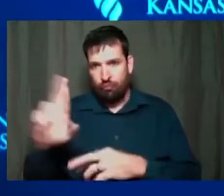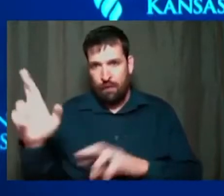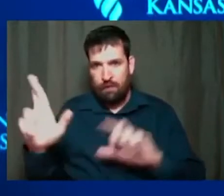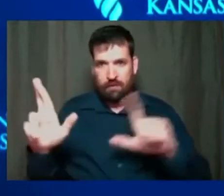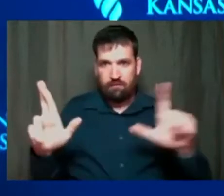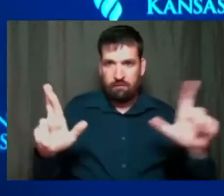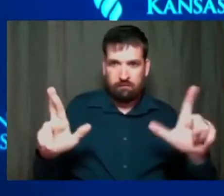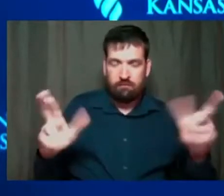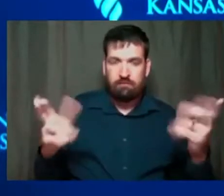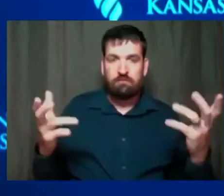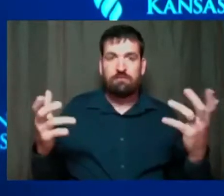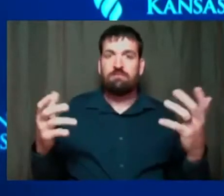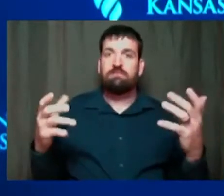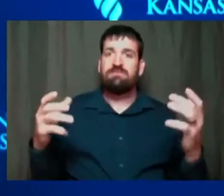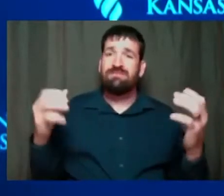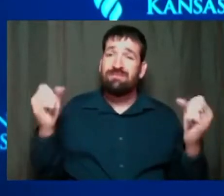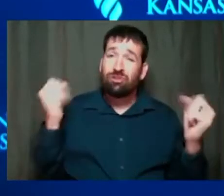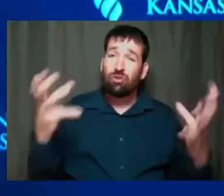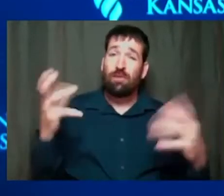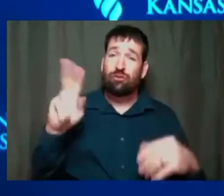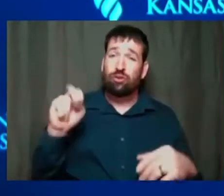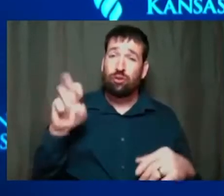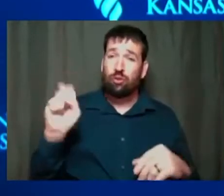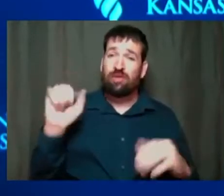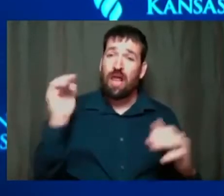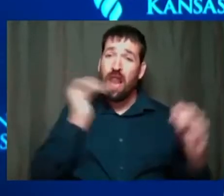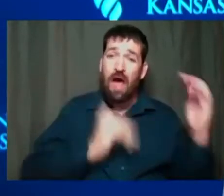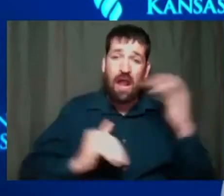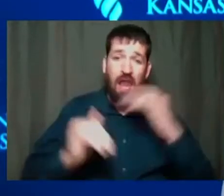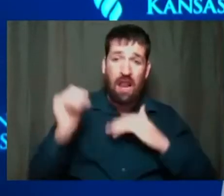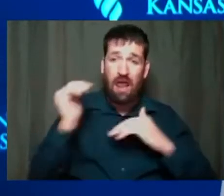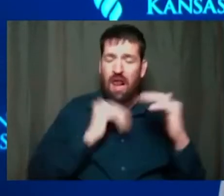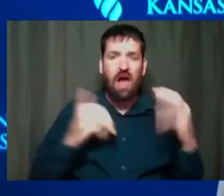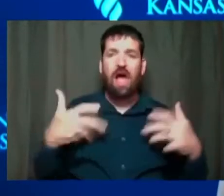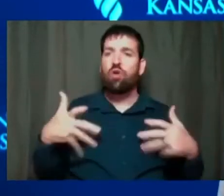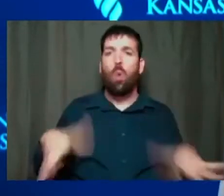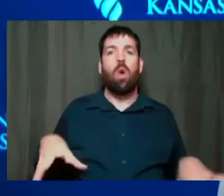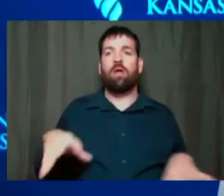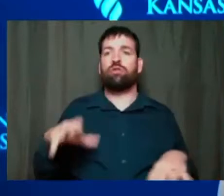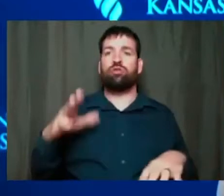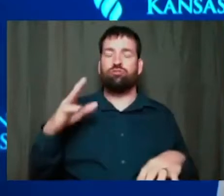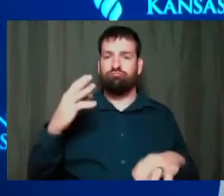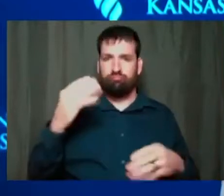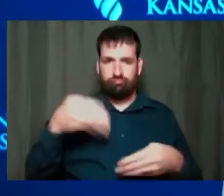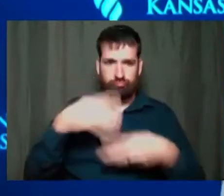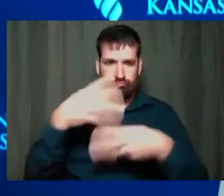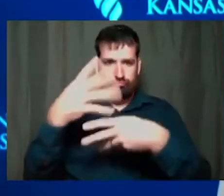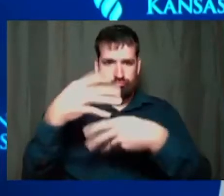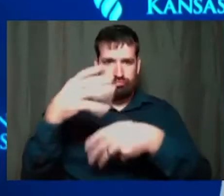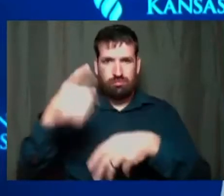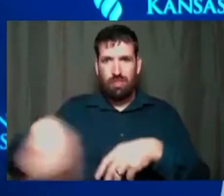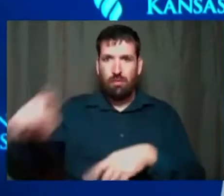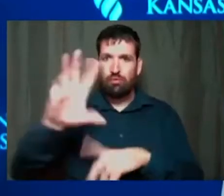lie, and simply just say, well, I don't want to surround myself with a culture of lies, so I